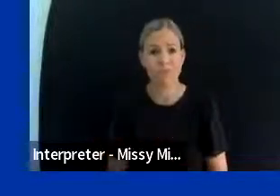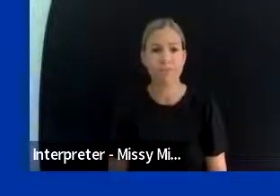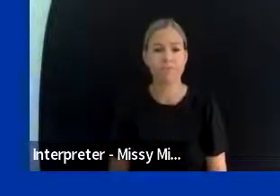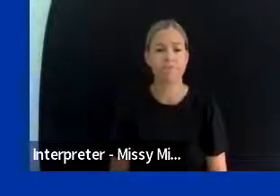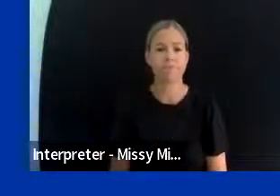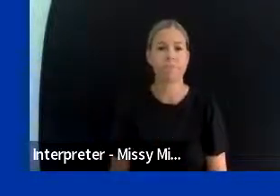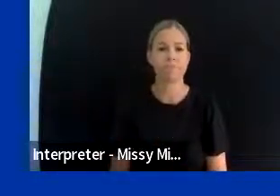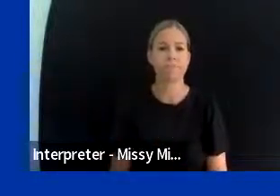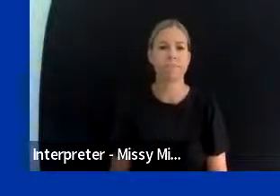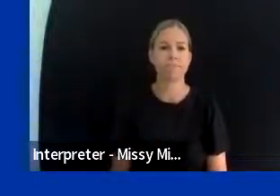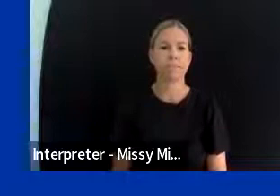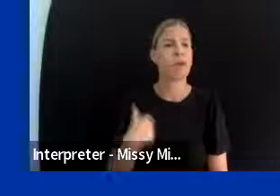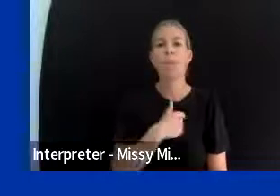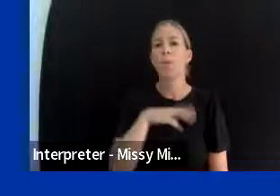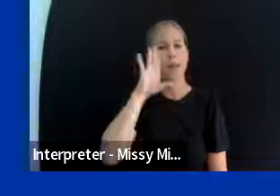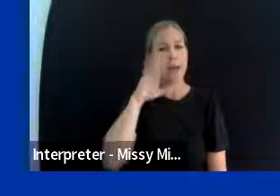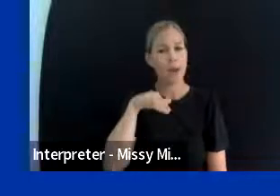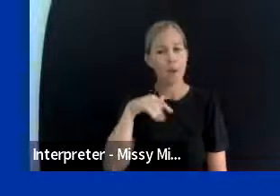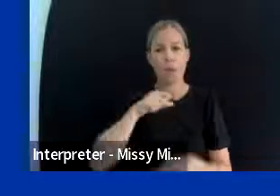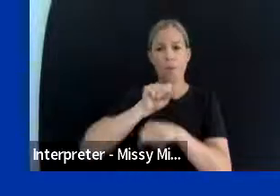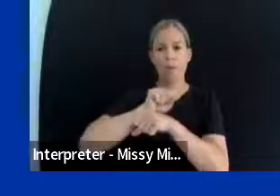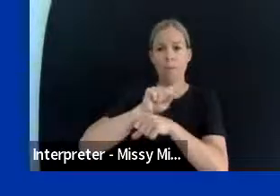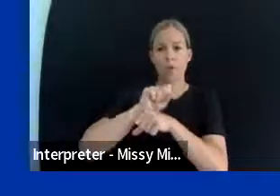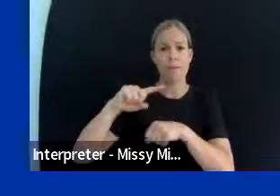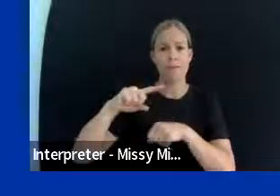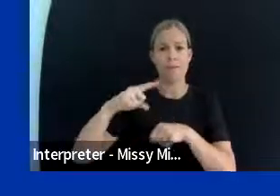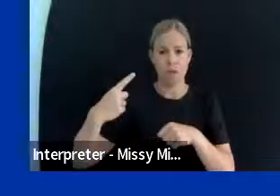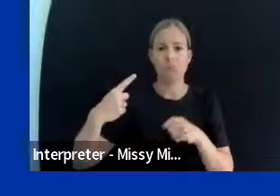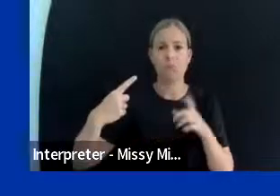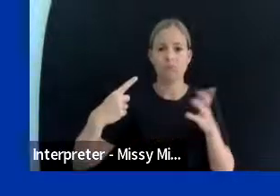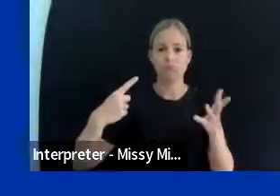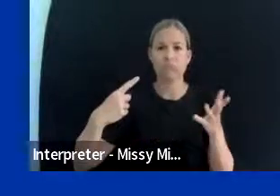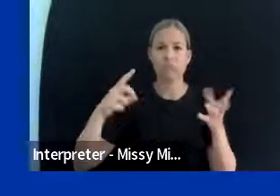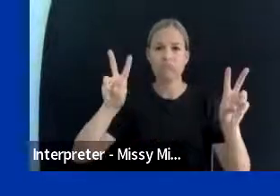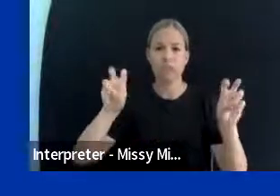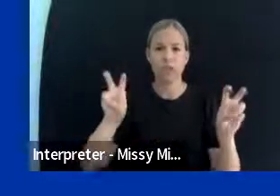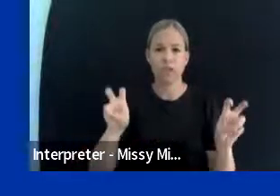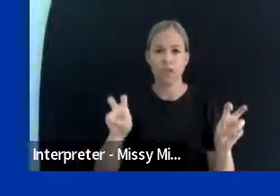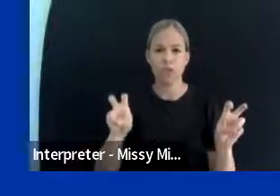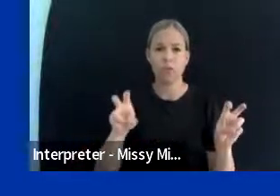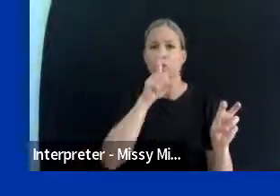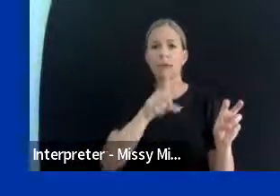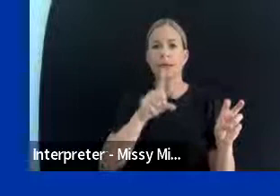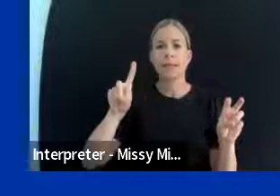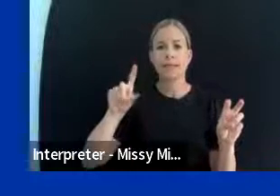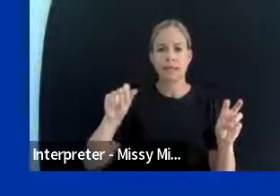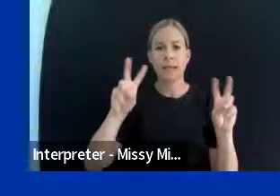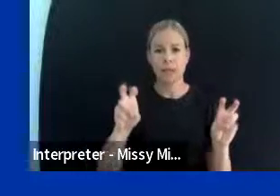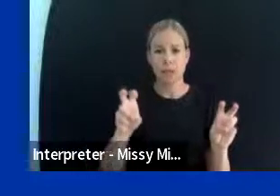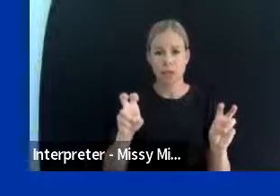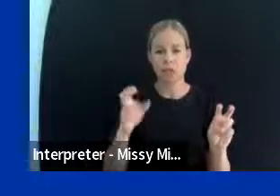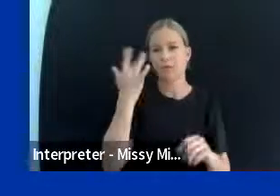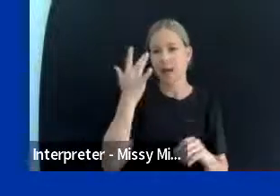And we know that Employment First is a wide issue. It's a disability issue, of course, and that's why we're here today,